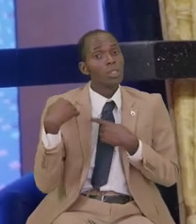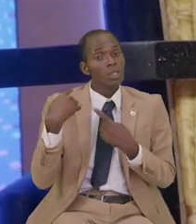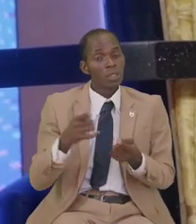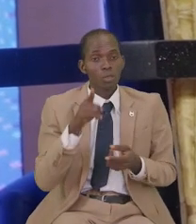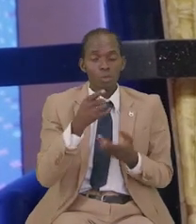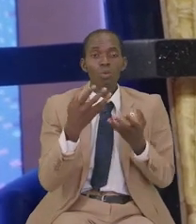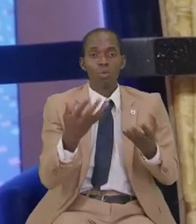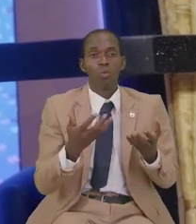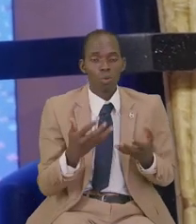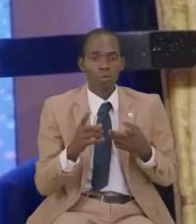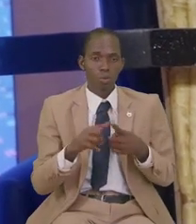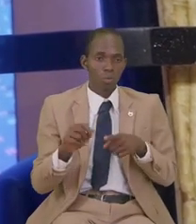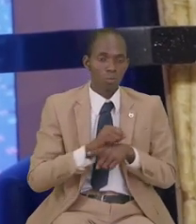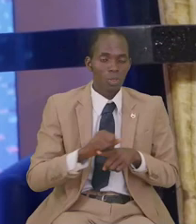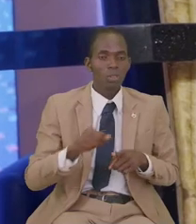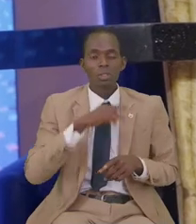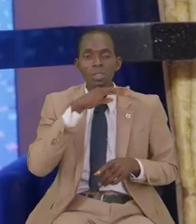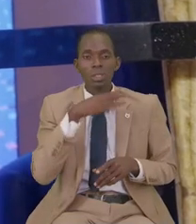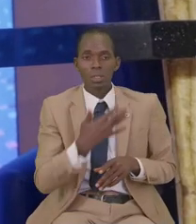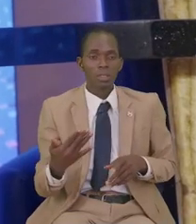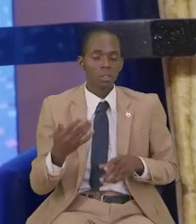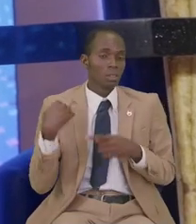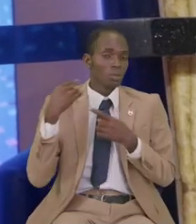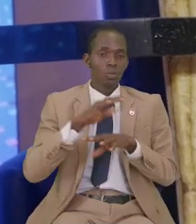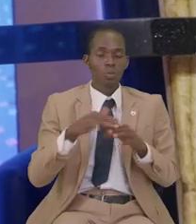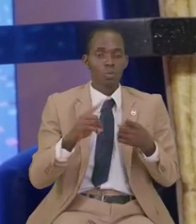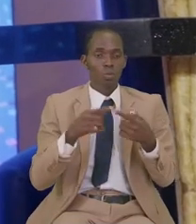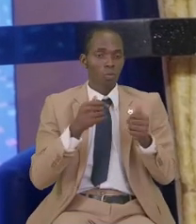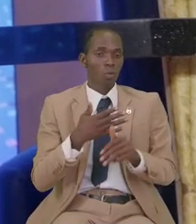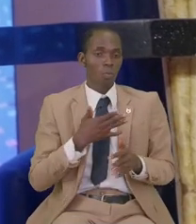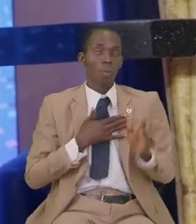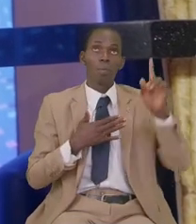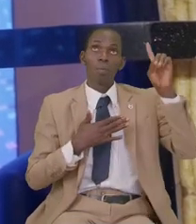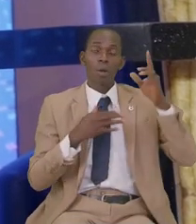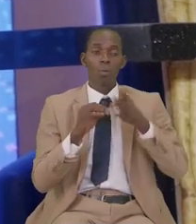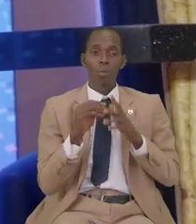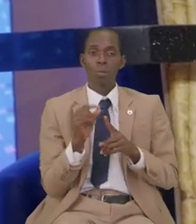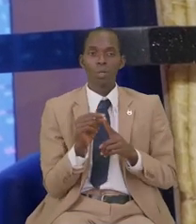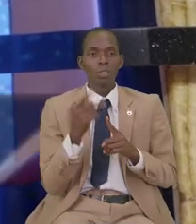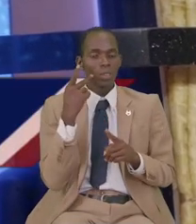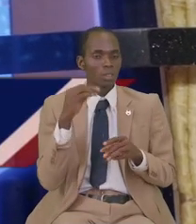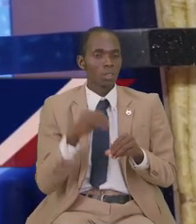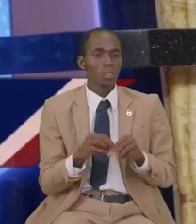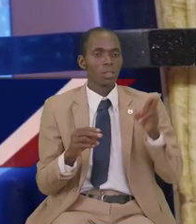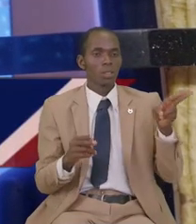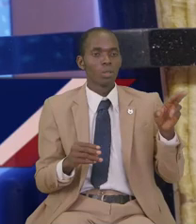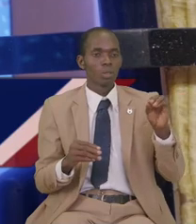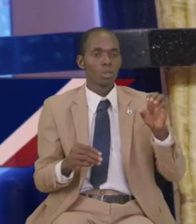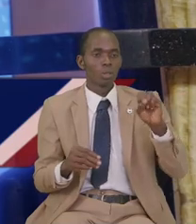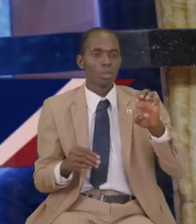and to destroy all their children. Hosea chapter 9, we're looking at verse 9. Hosea chapter 9,